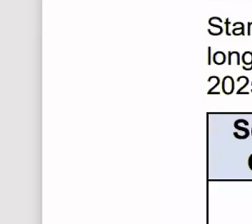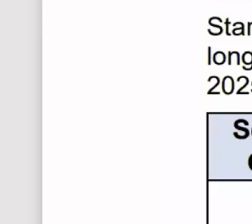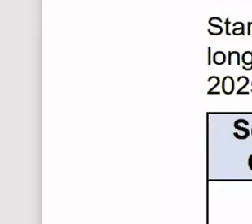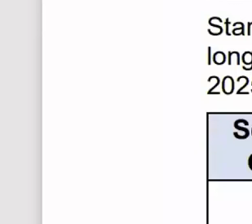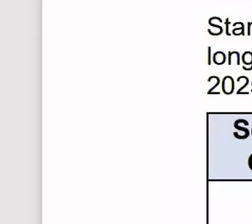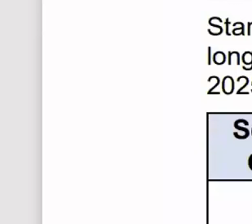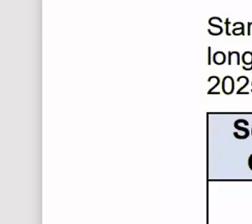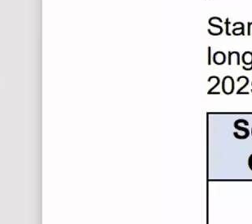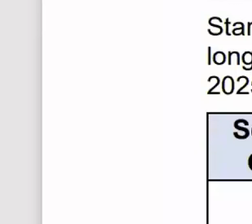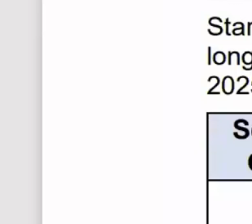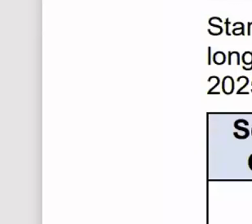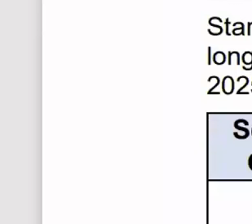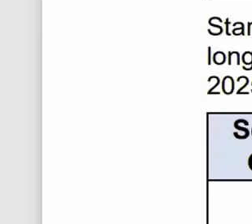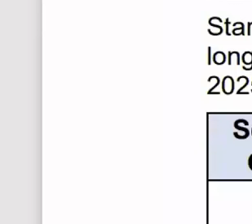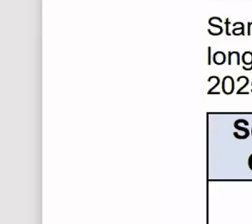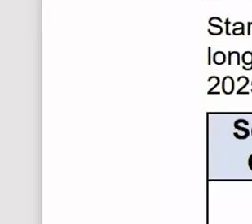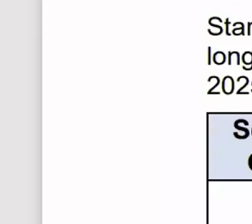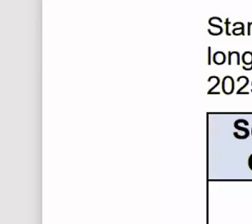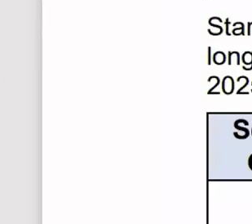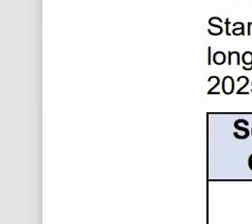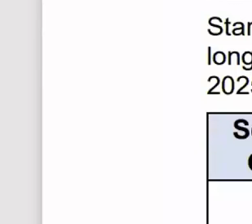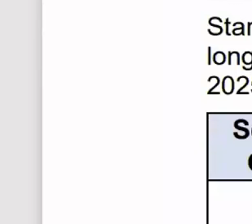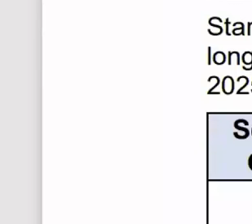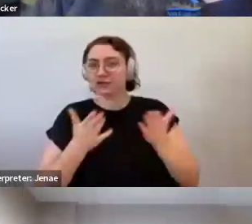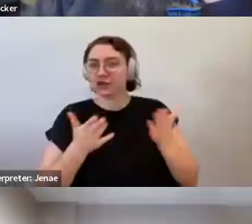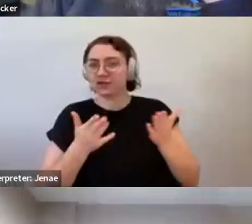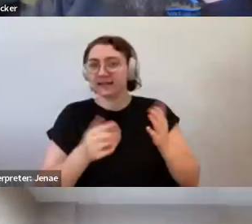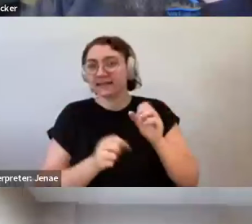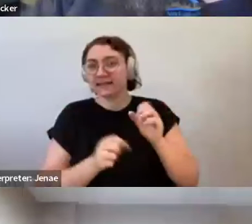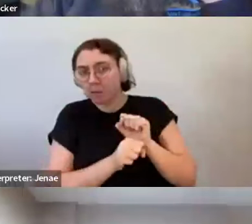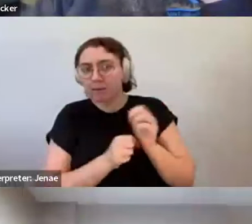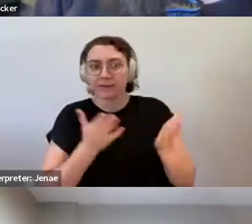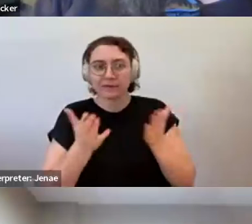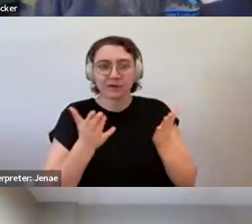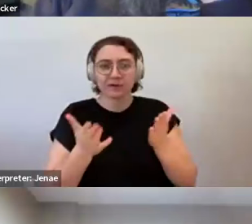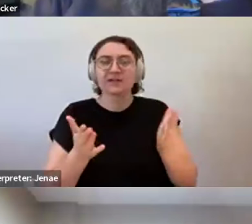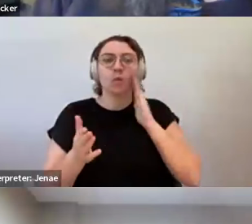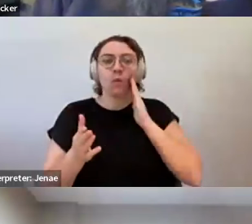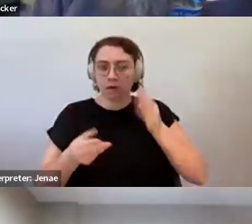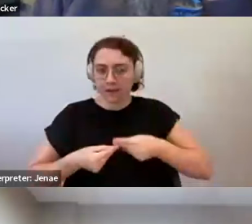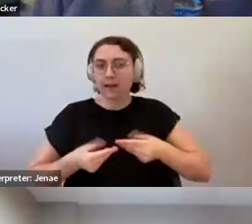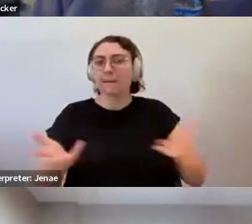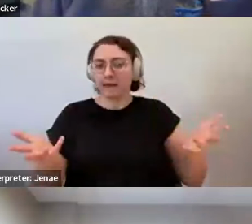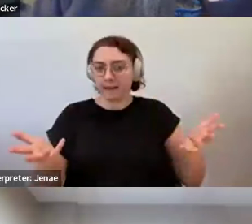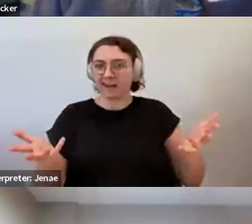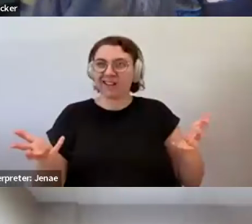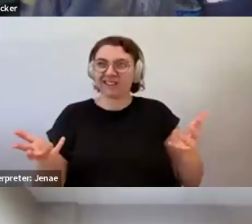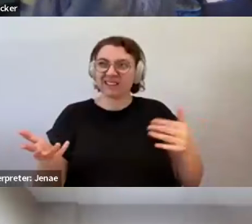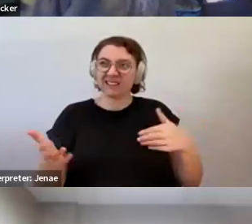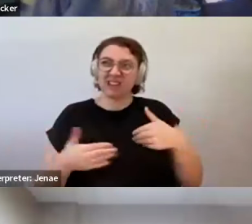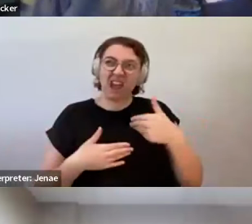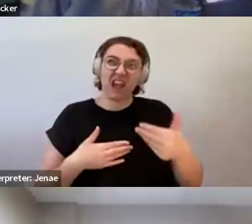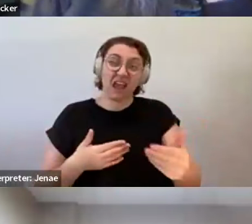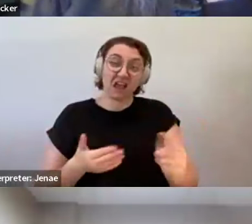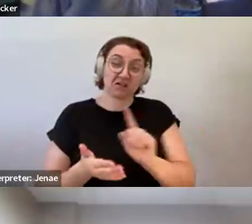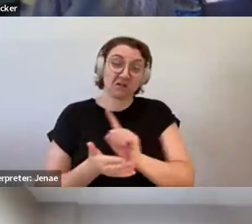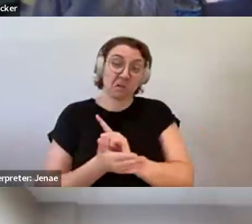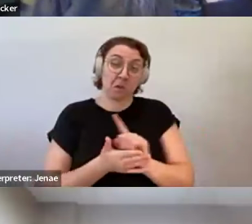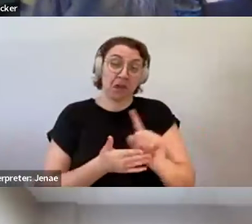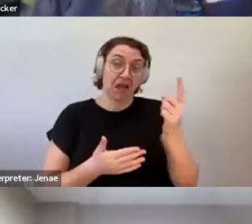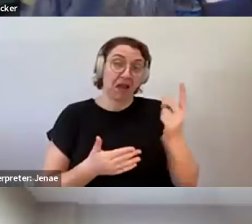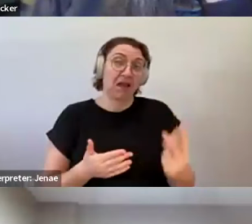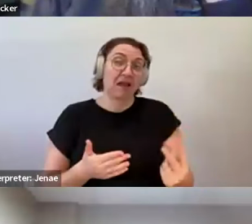the adult and day services, employment services, are going to be coming out in the next week and a half or so. And